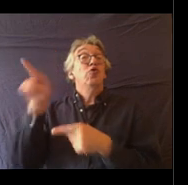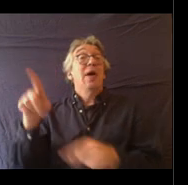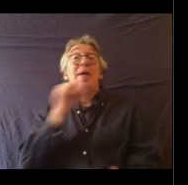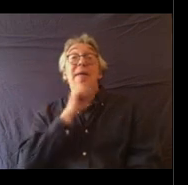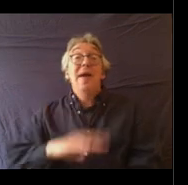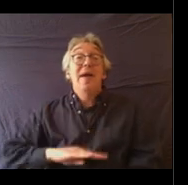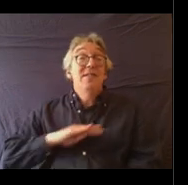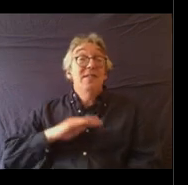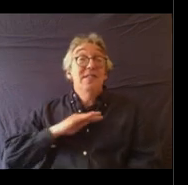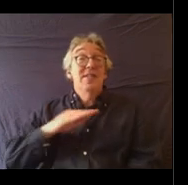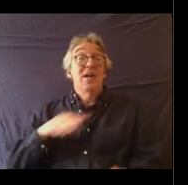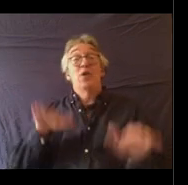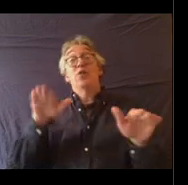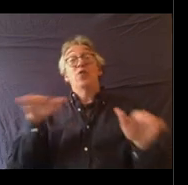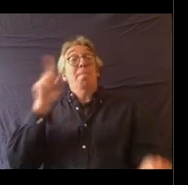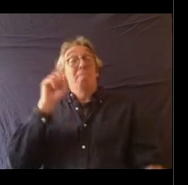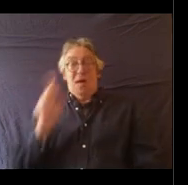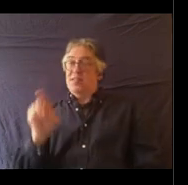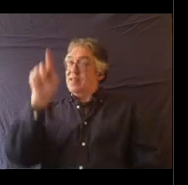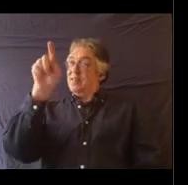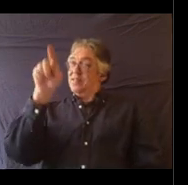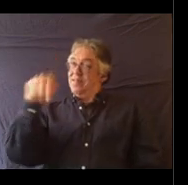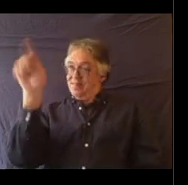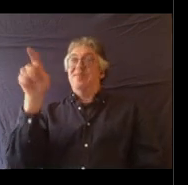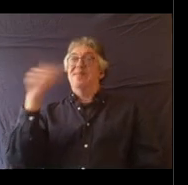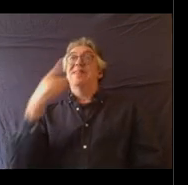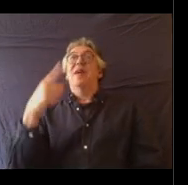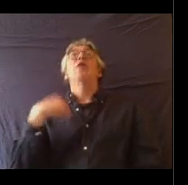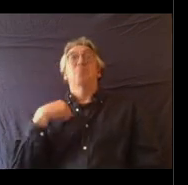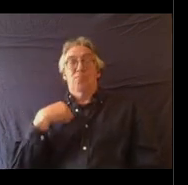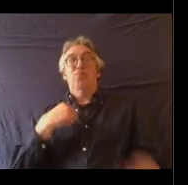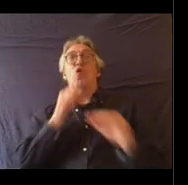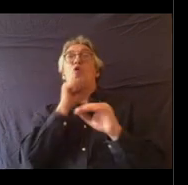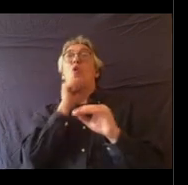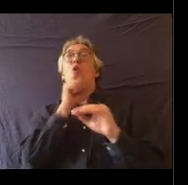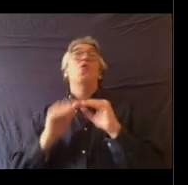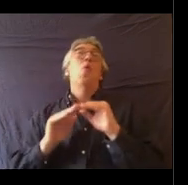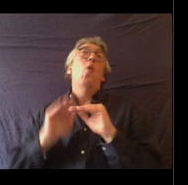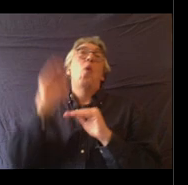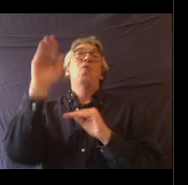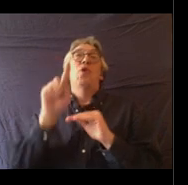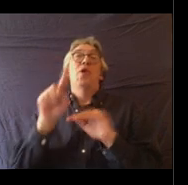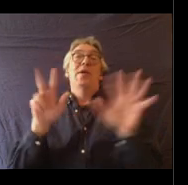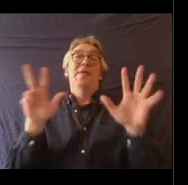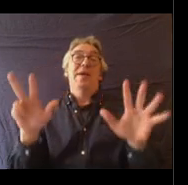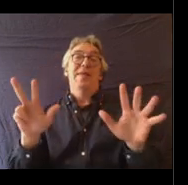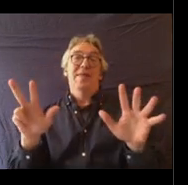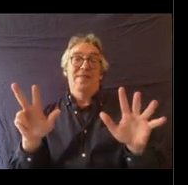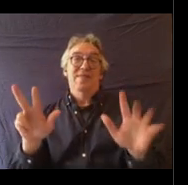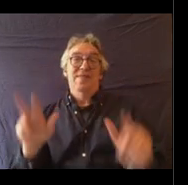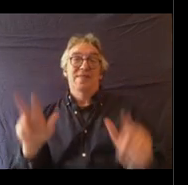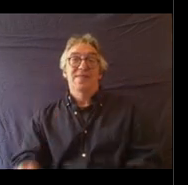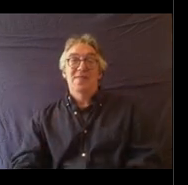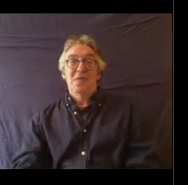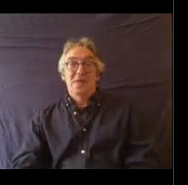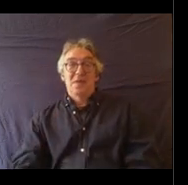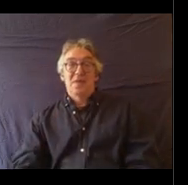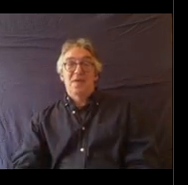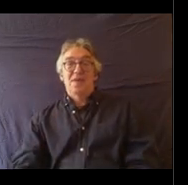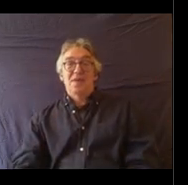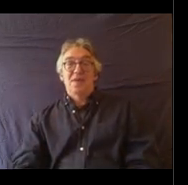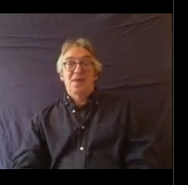you're 18, which, as we know, sometimes is not always enough, but of course, if it's tied to credit card information or